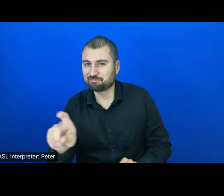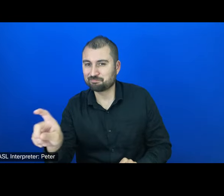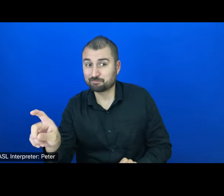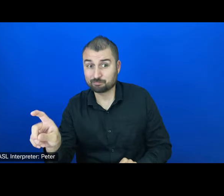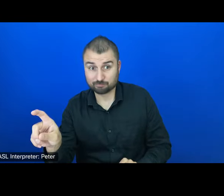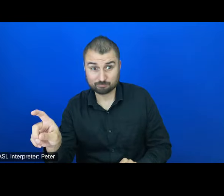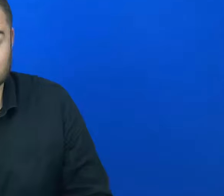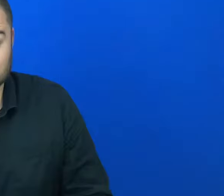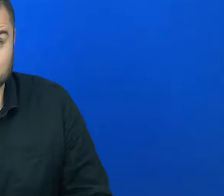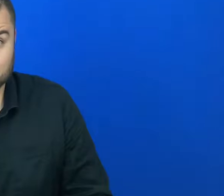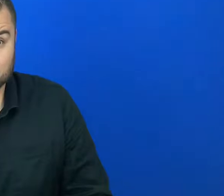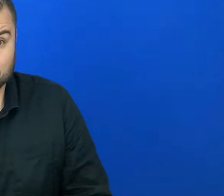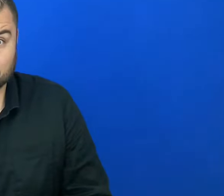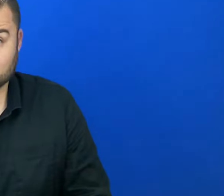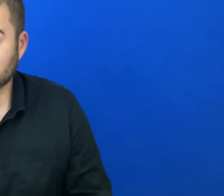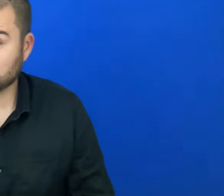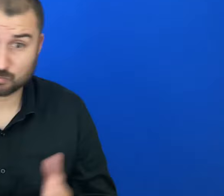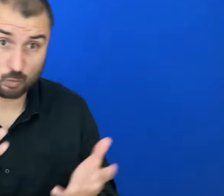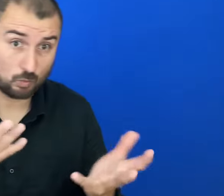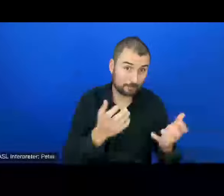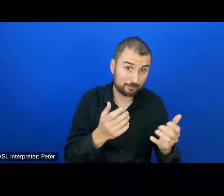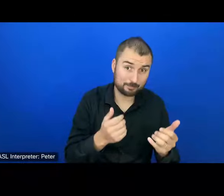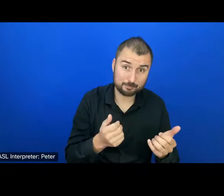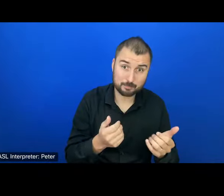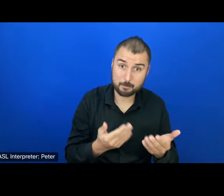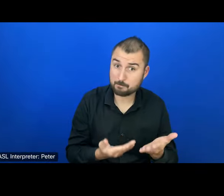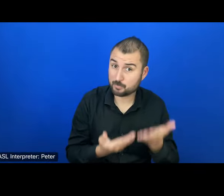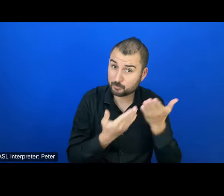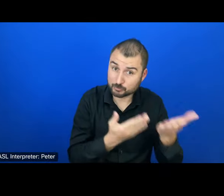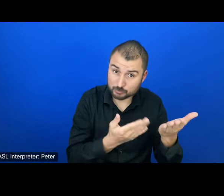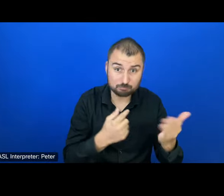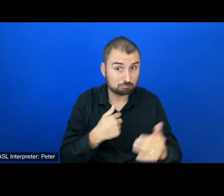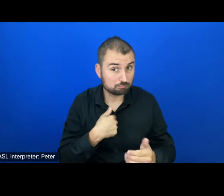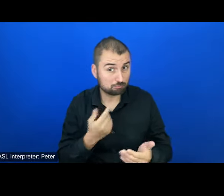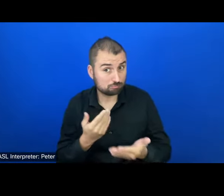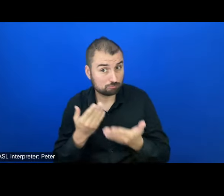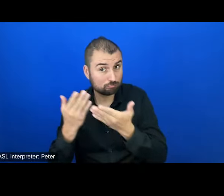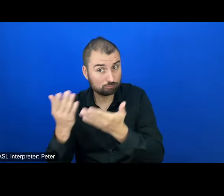Do you want to make the motion, or do you want me to, or? 'Cause